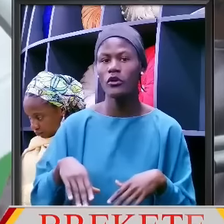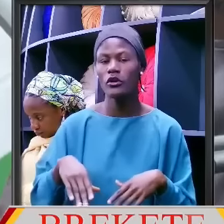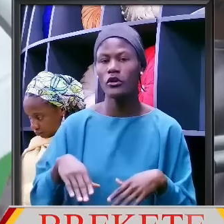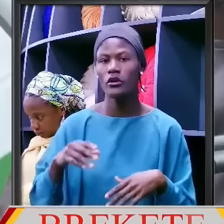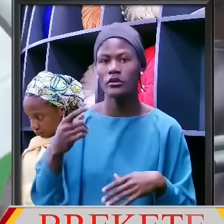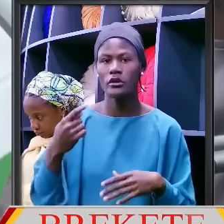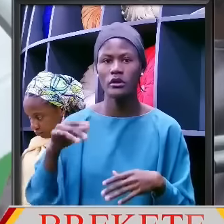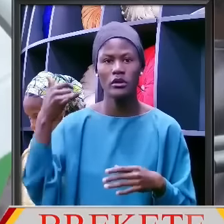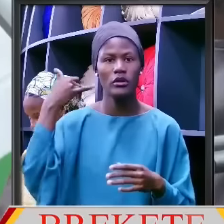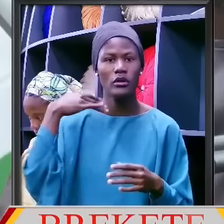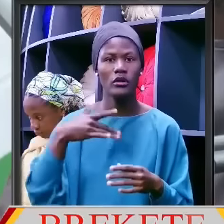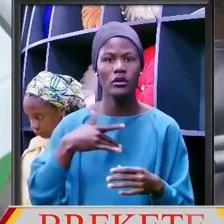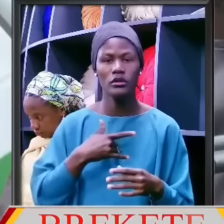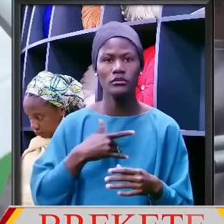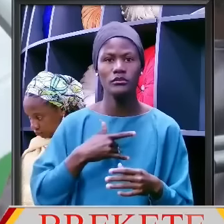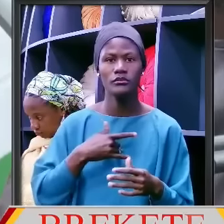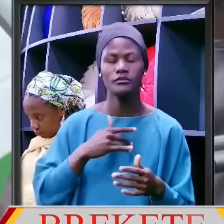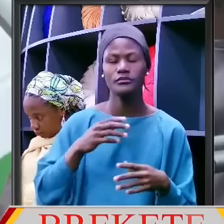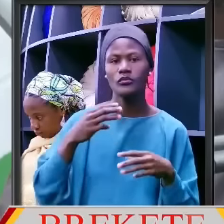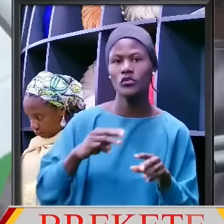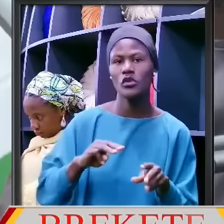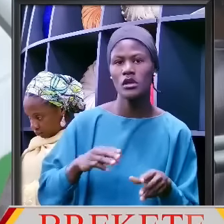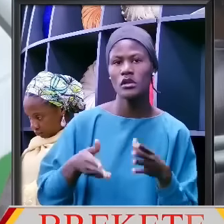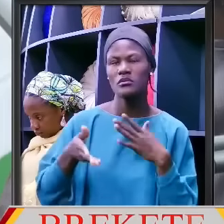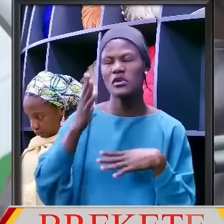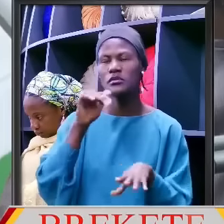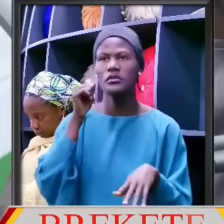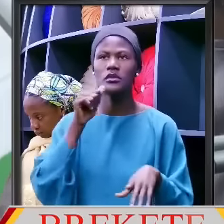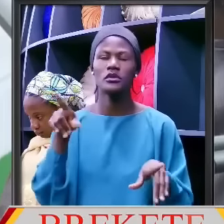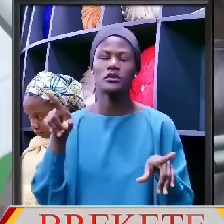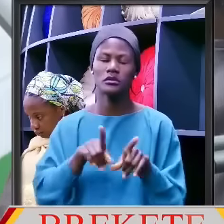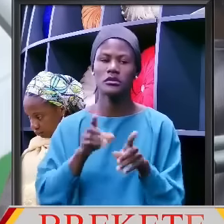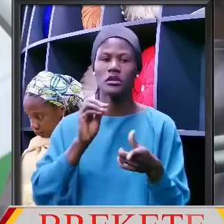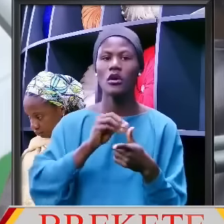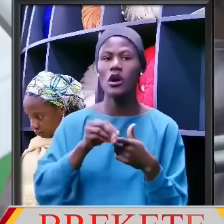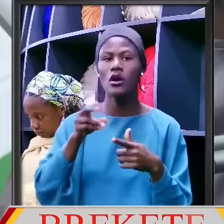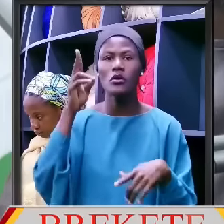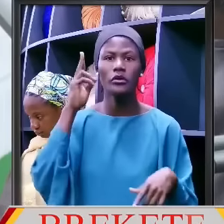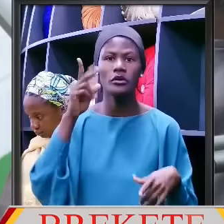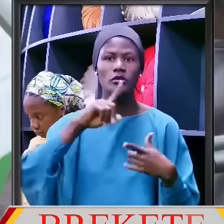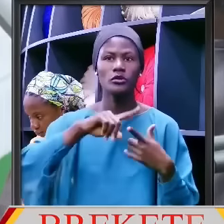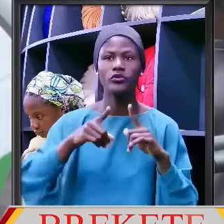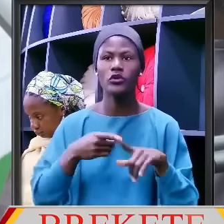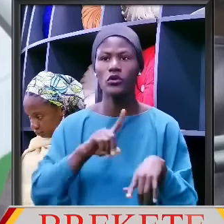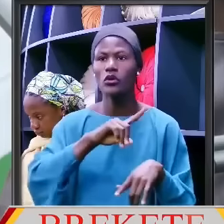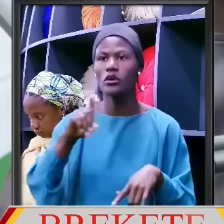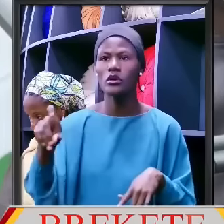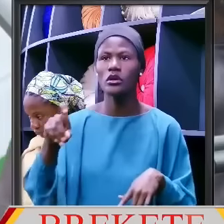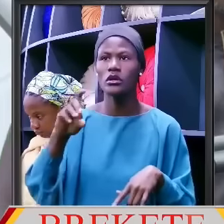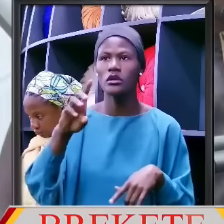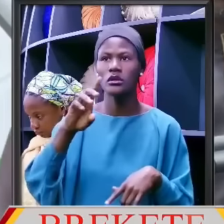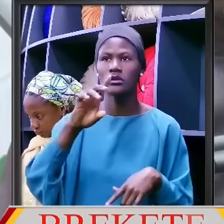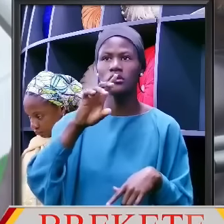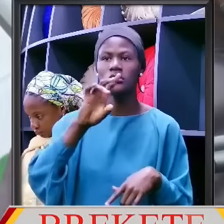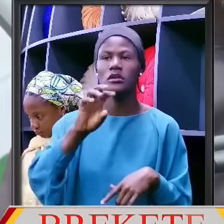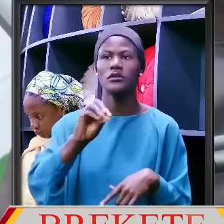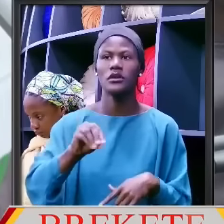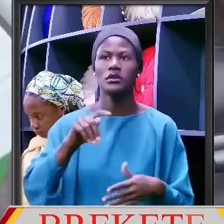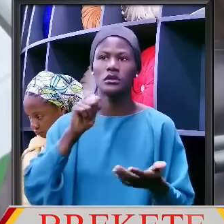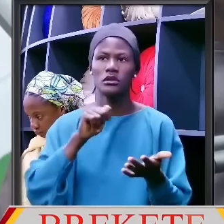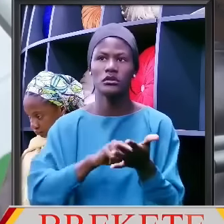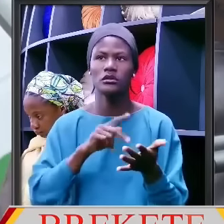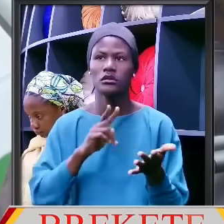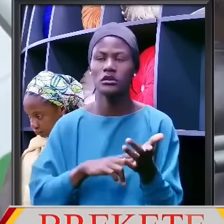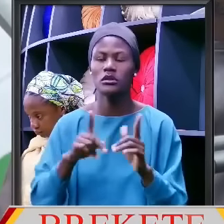me to send either his sister or his friend 170,000 naira. In Nigeria, here? In